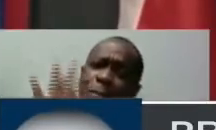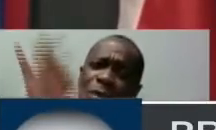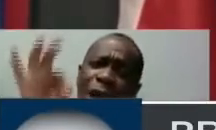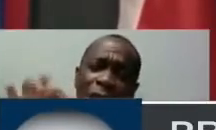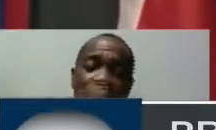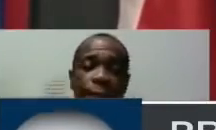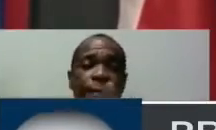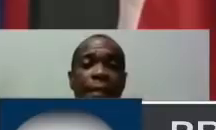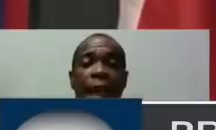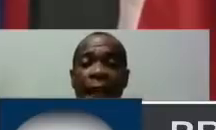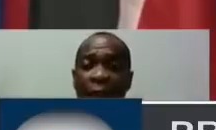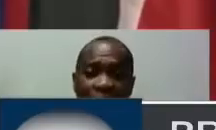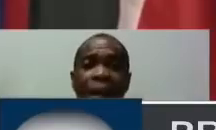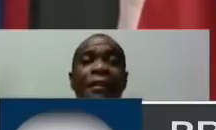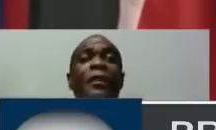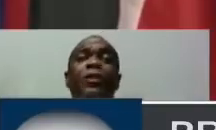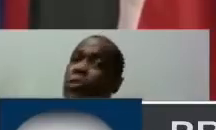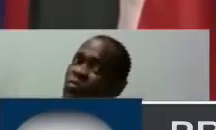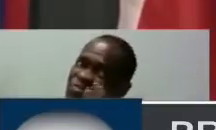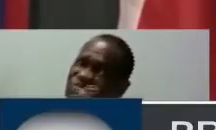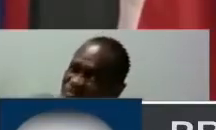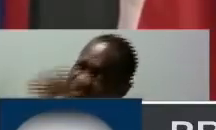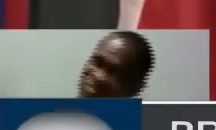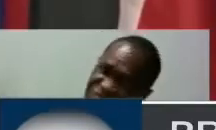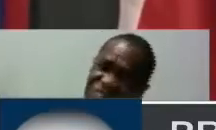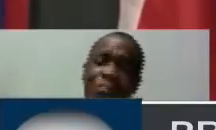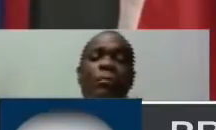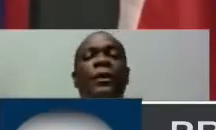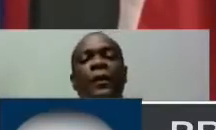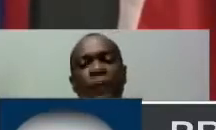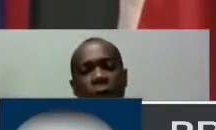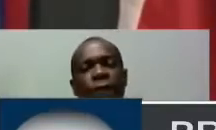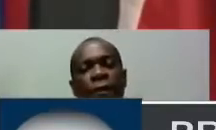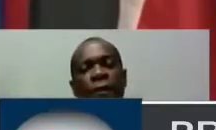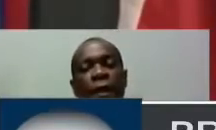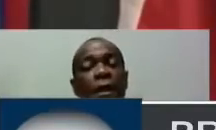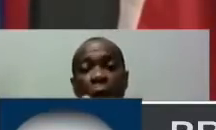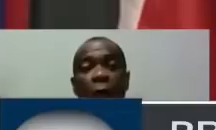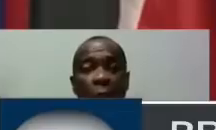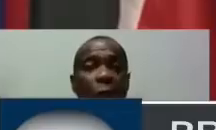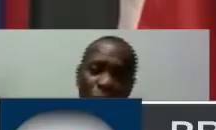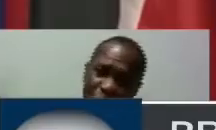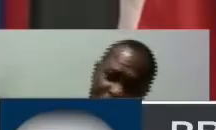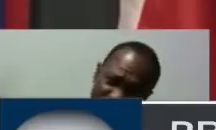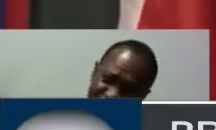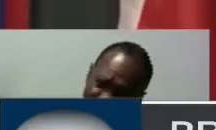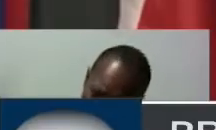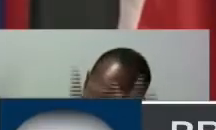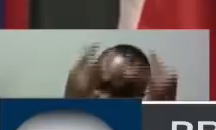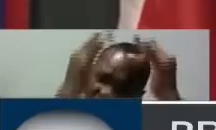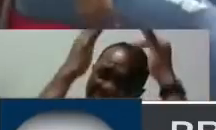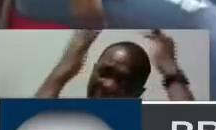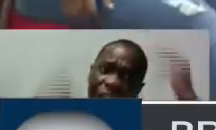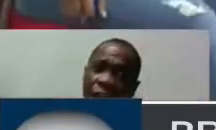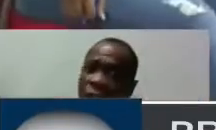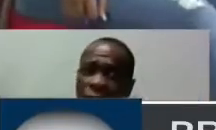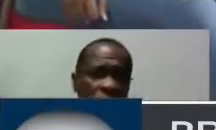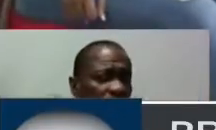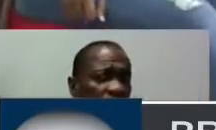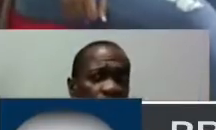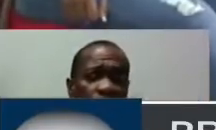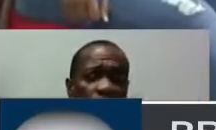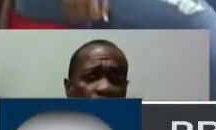to not allow itself to be overwhelmed by the COVID virus. That's all it is. Do you foresee